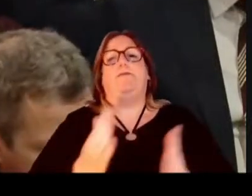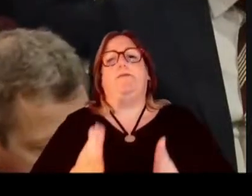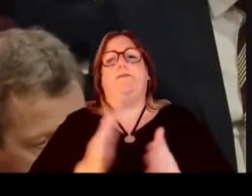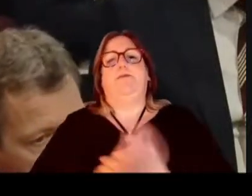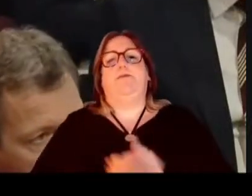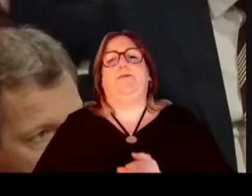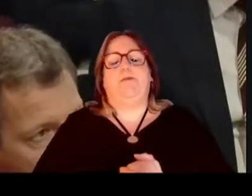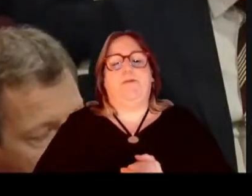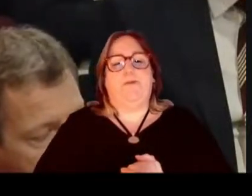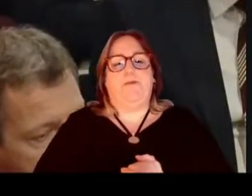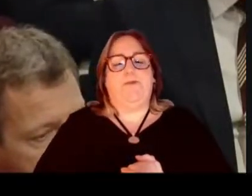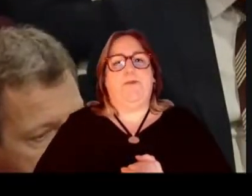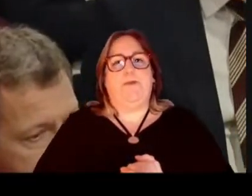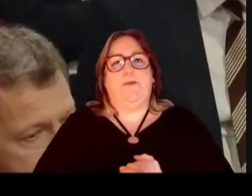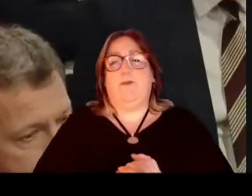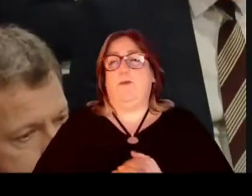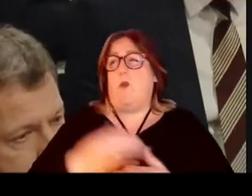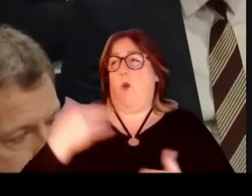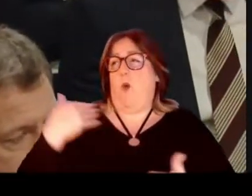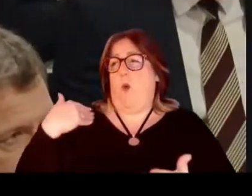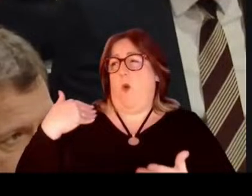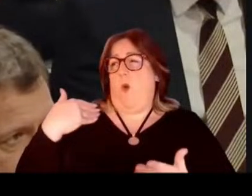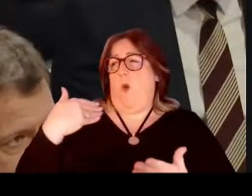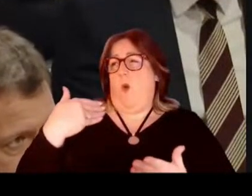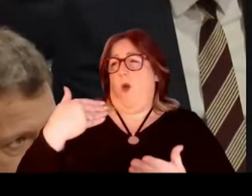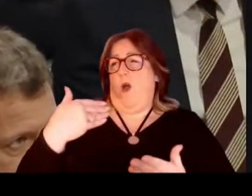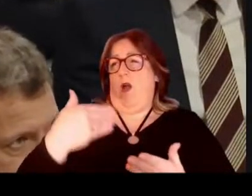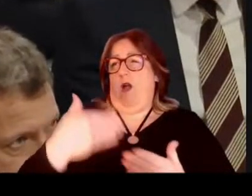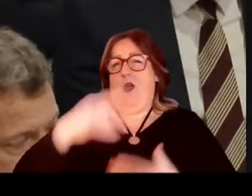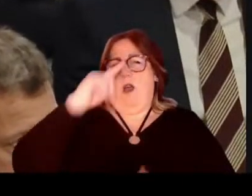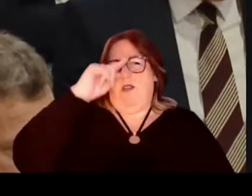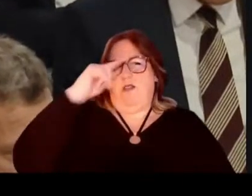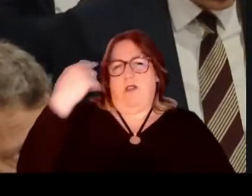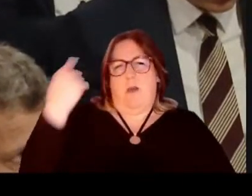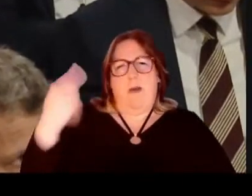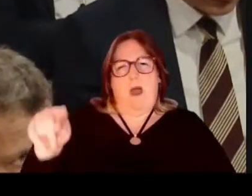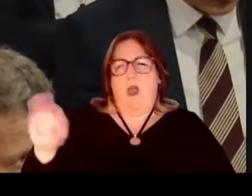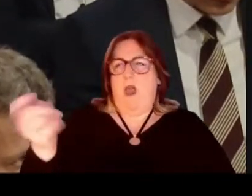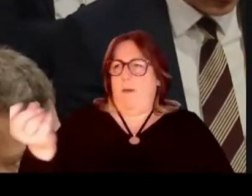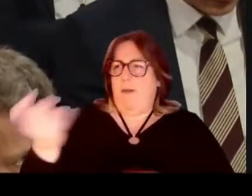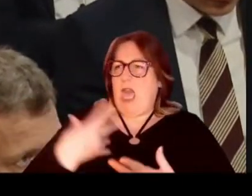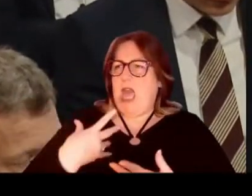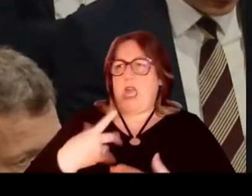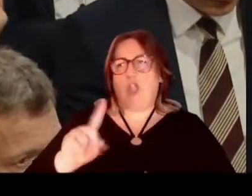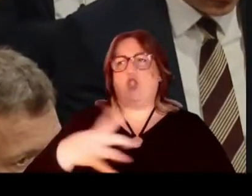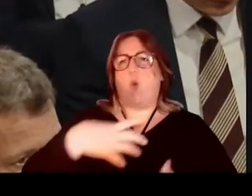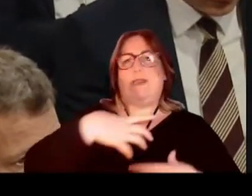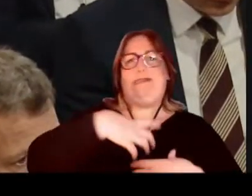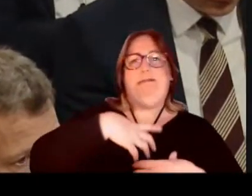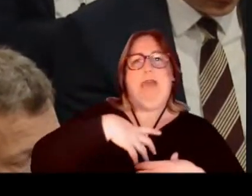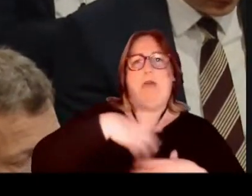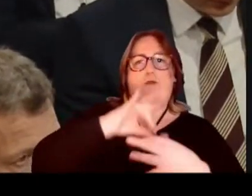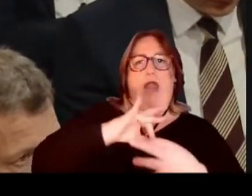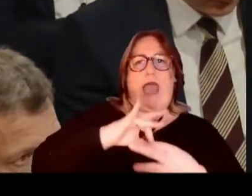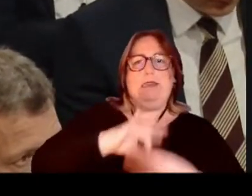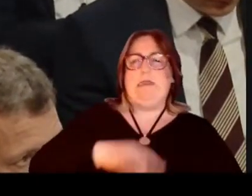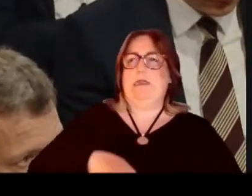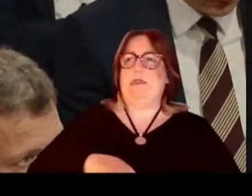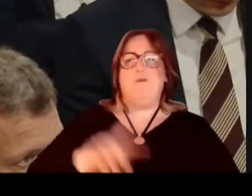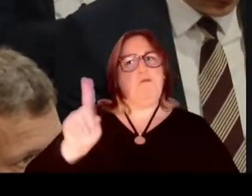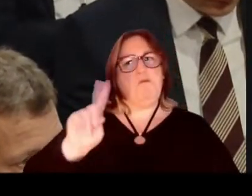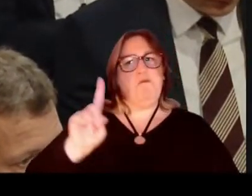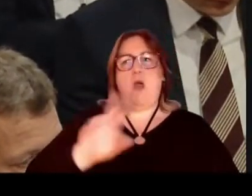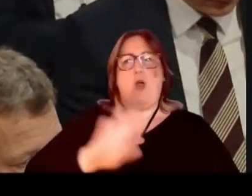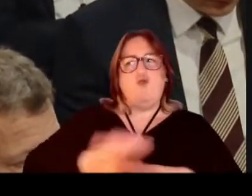that the Stockport attack was not terror-related, wasn't being treated as terror-related. That wasn't true. Because in October, this monster was charged with a